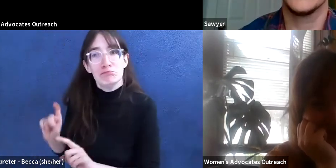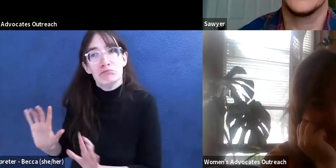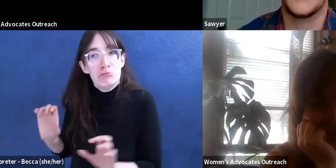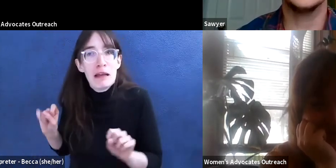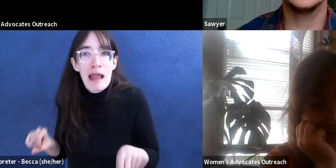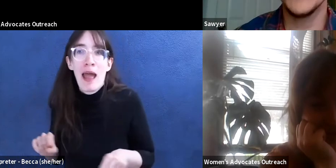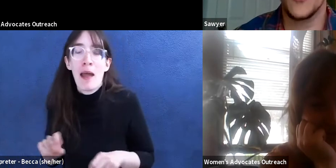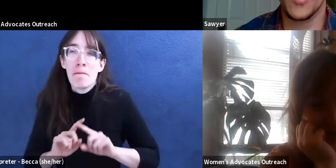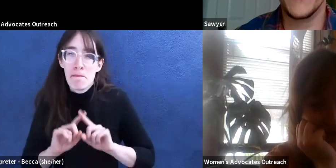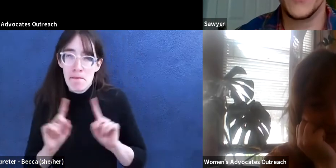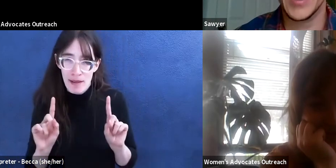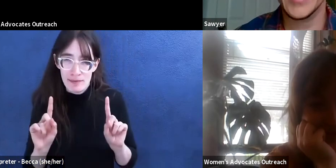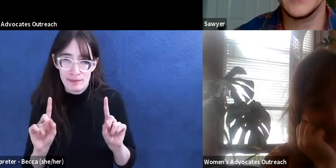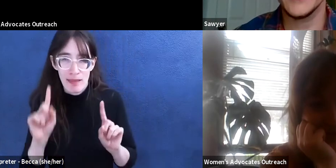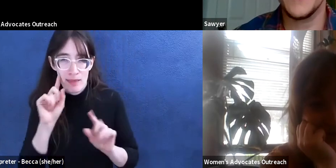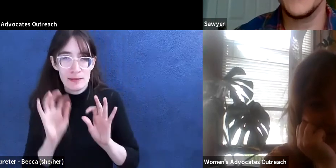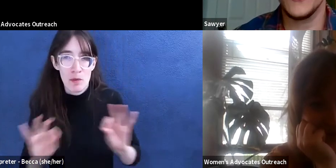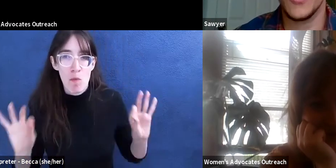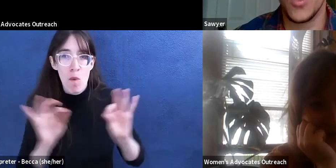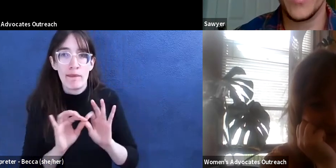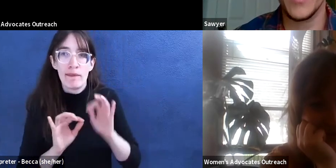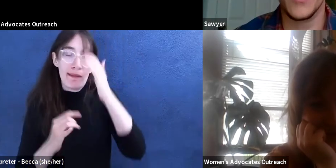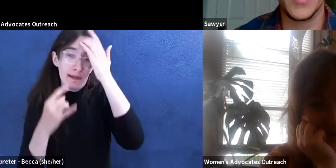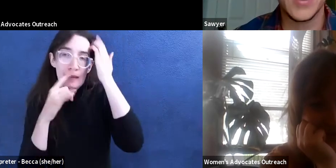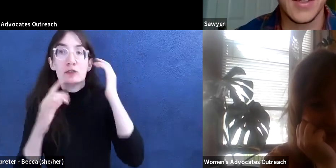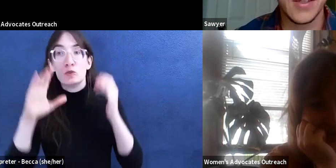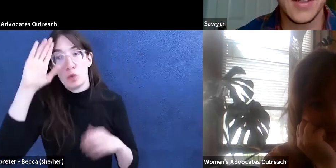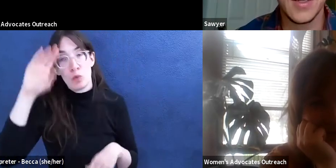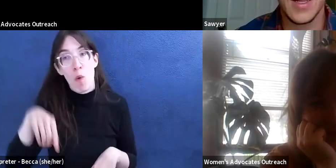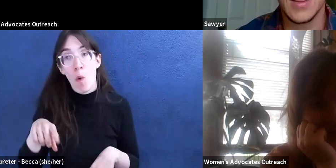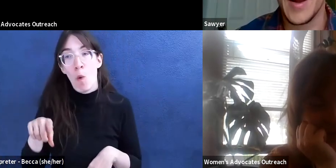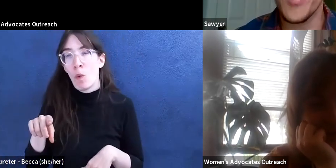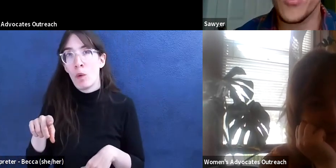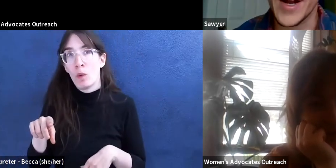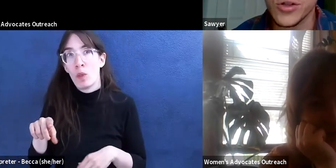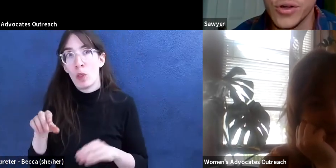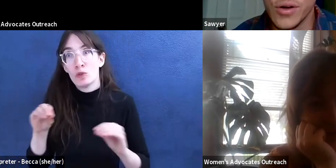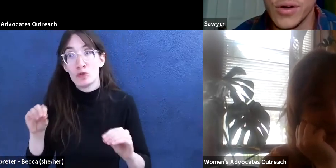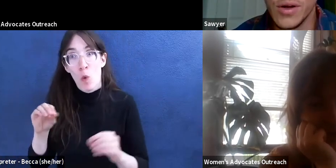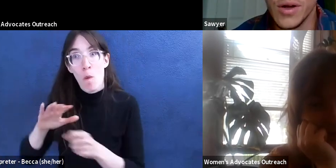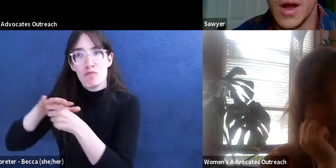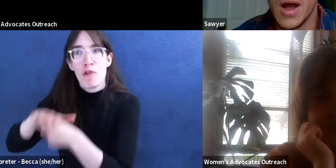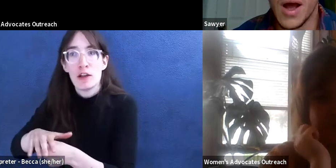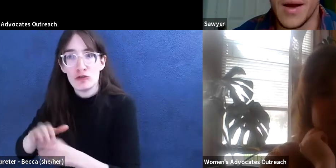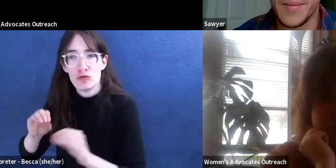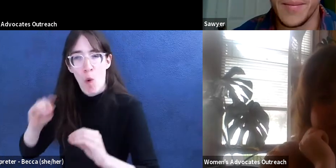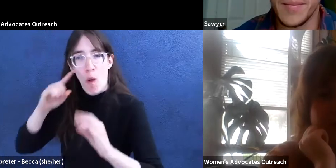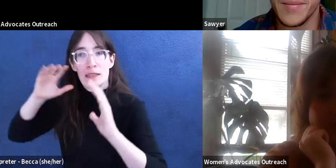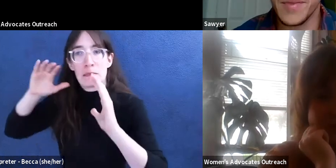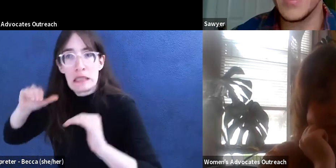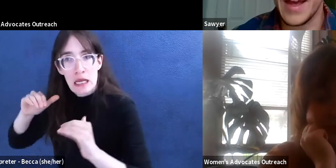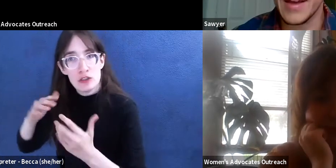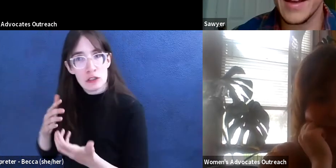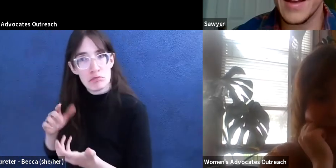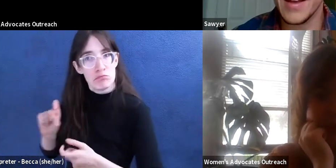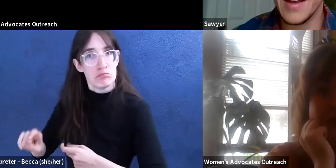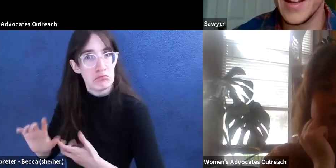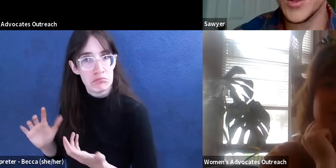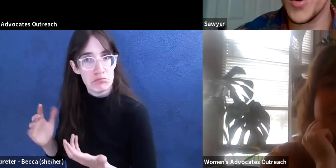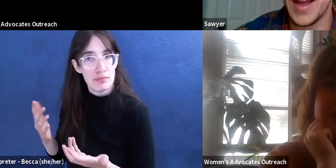not what is considered the norm in a lot of cases, it shows like she was kind of nervous maybe about what you thought. And